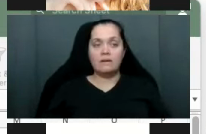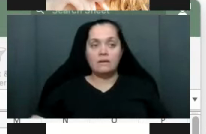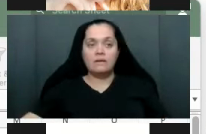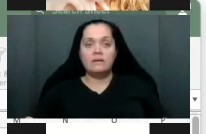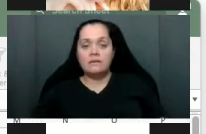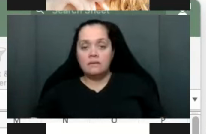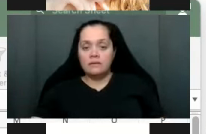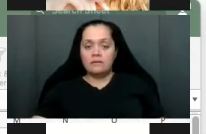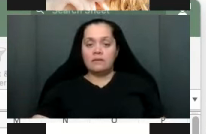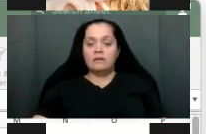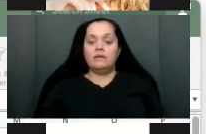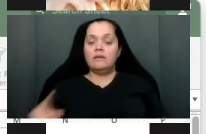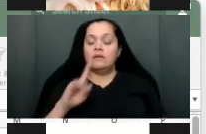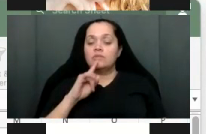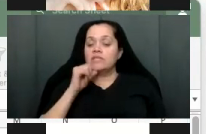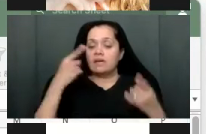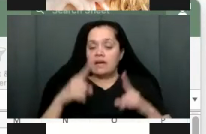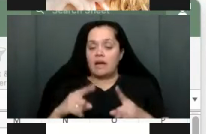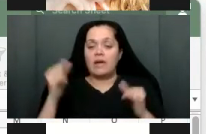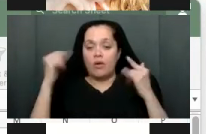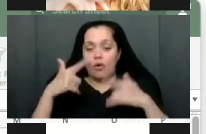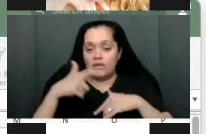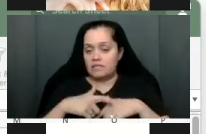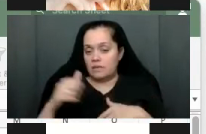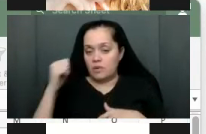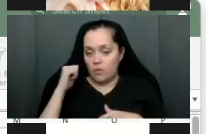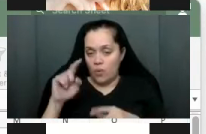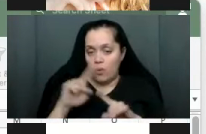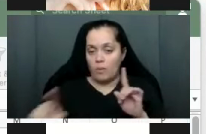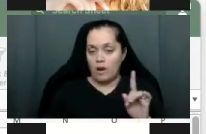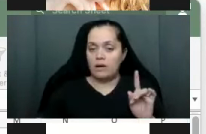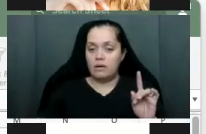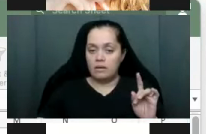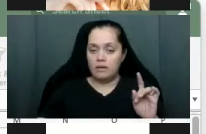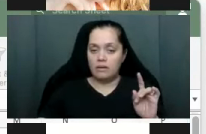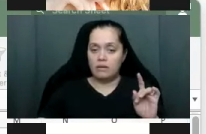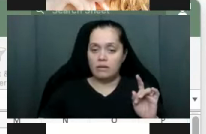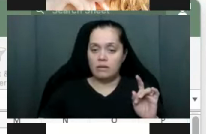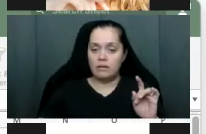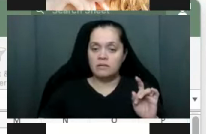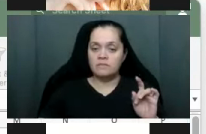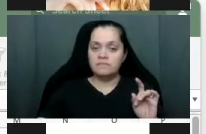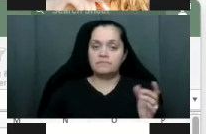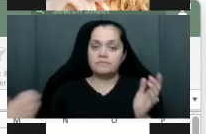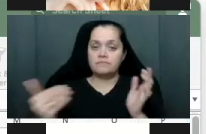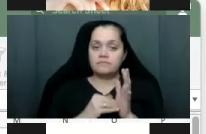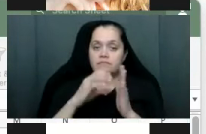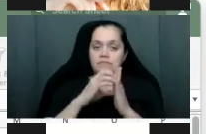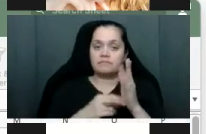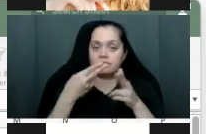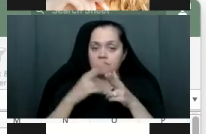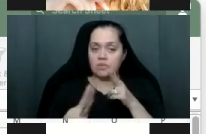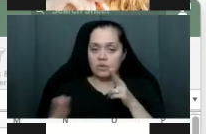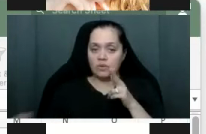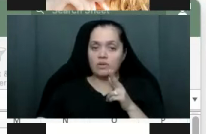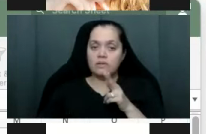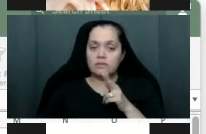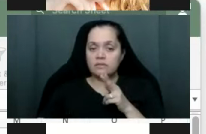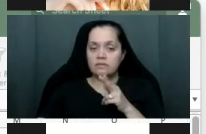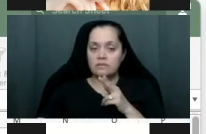Now, I'm sure that's not going to happen all the time, but again, the chapters are short, so it is easy to catch